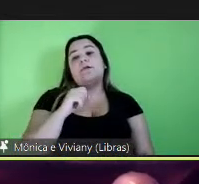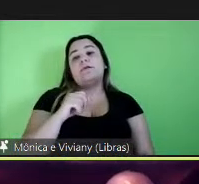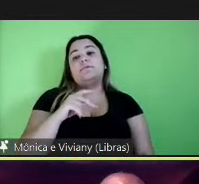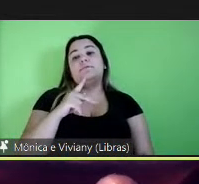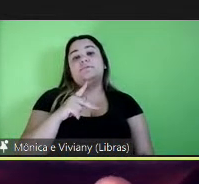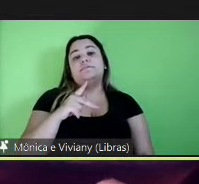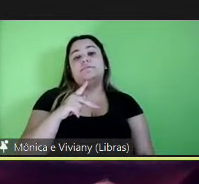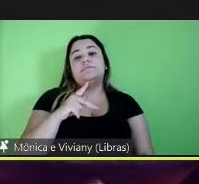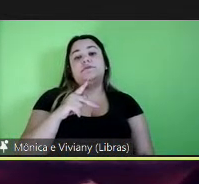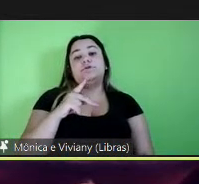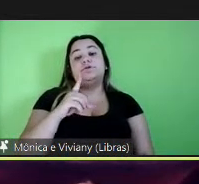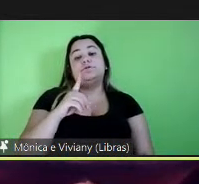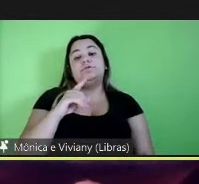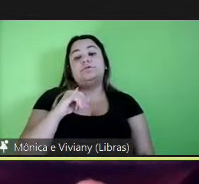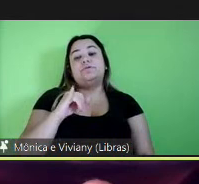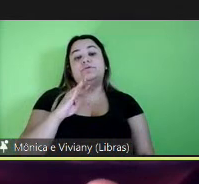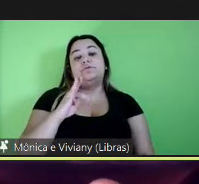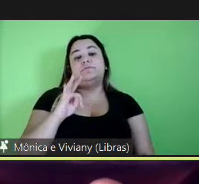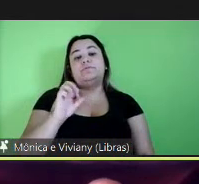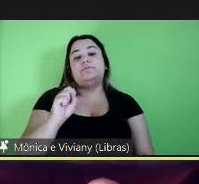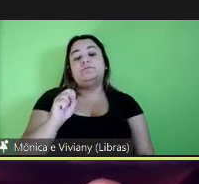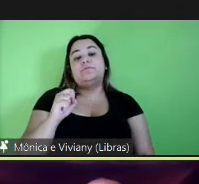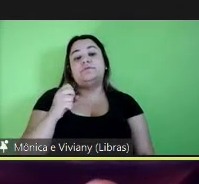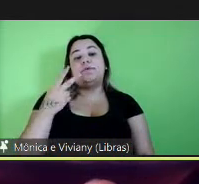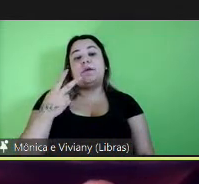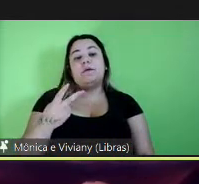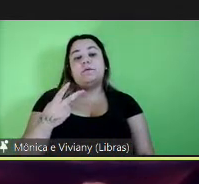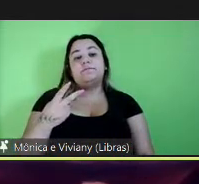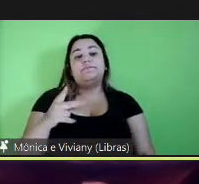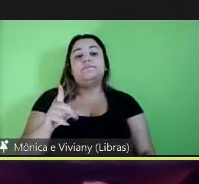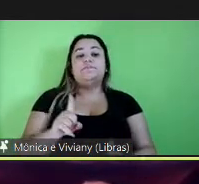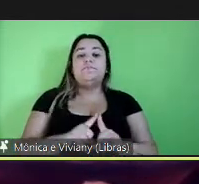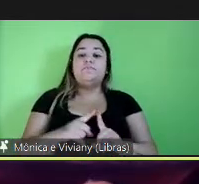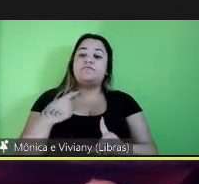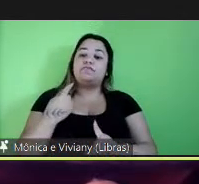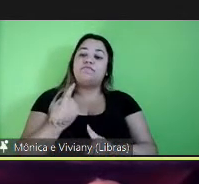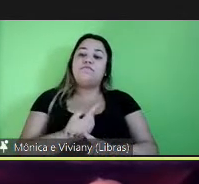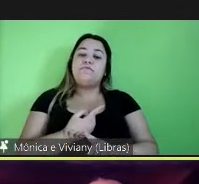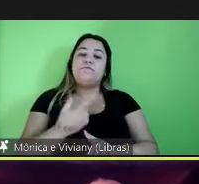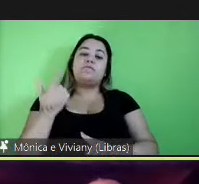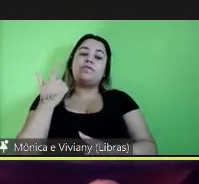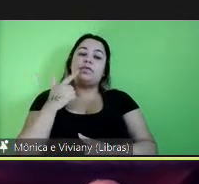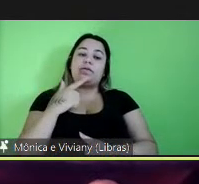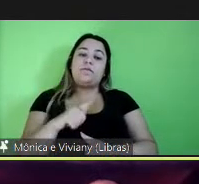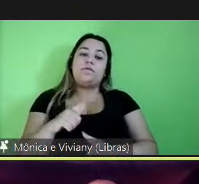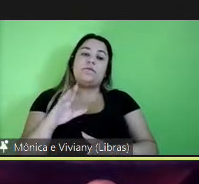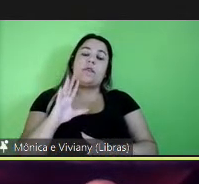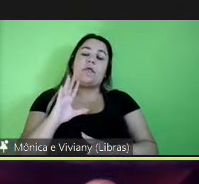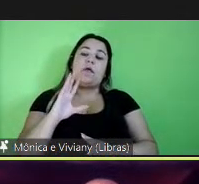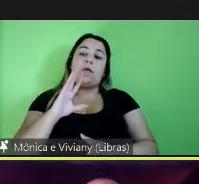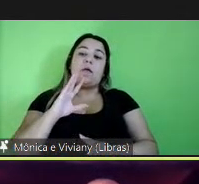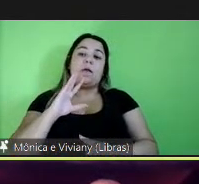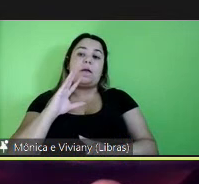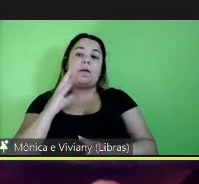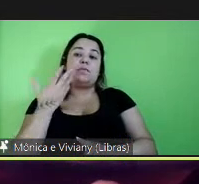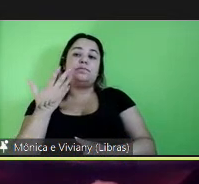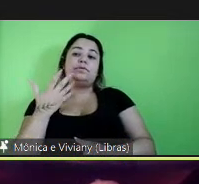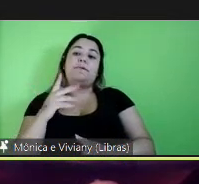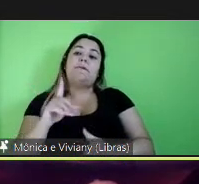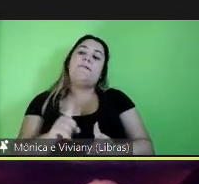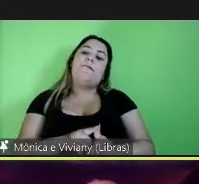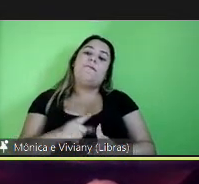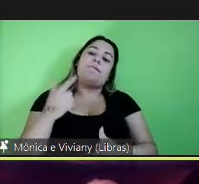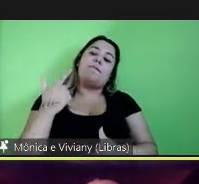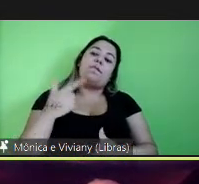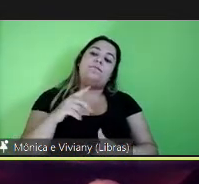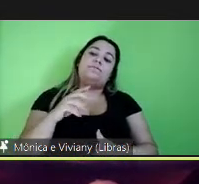to solutions, because the other part, my other specialist area is in sustainable